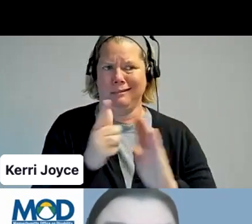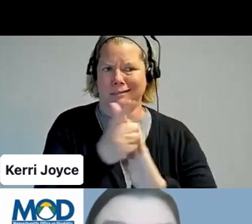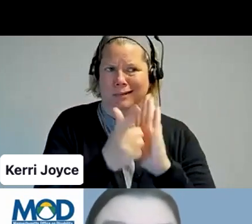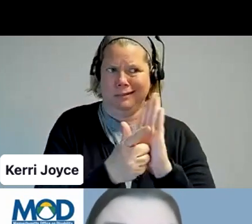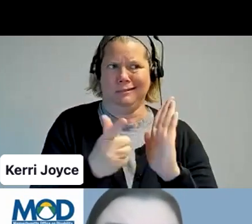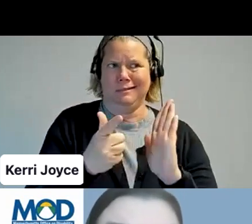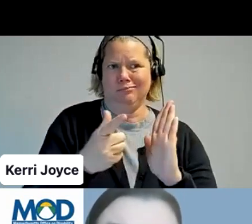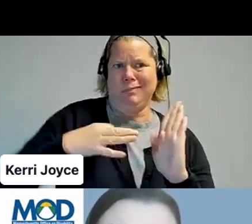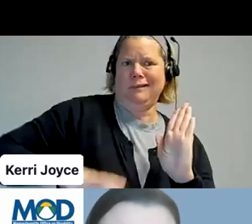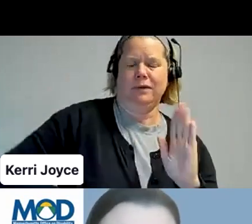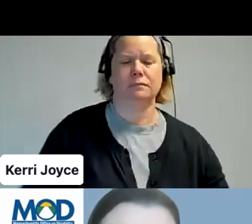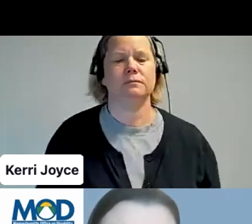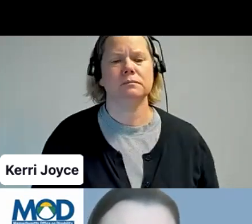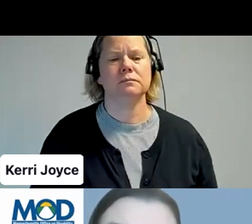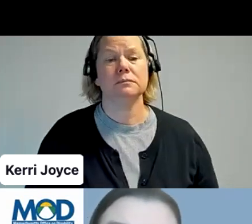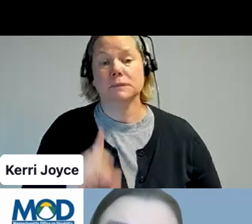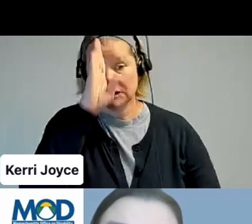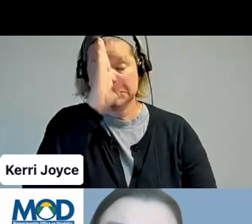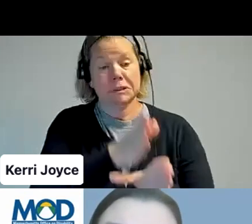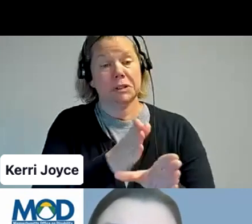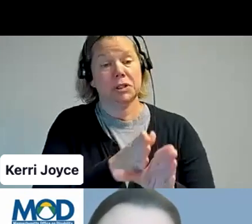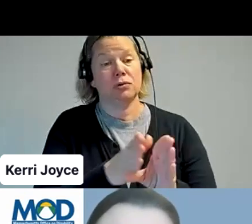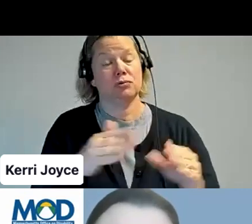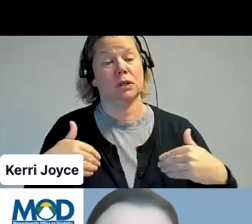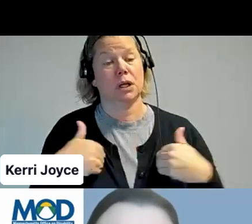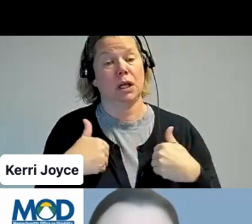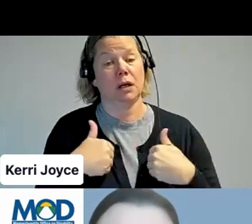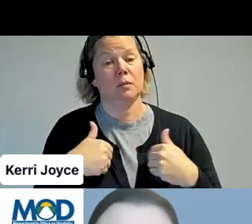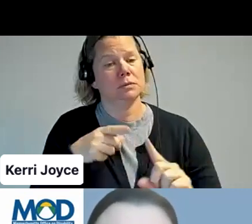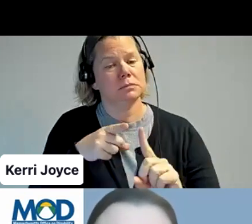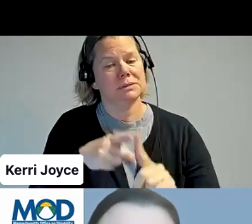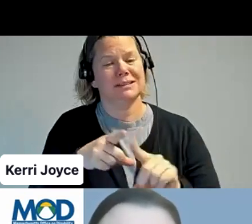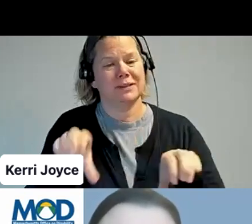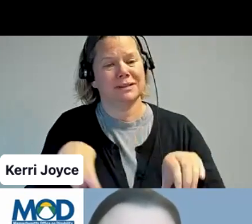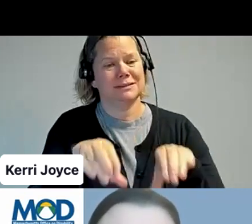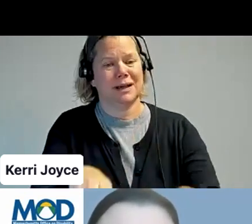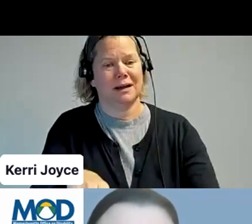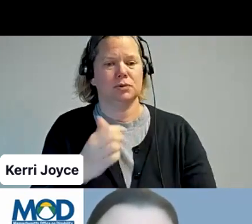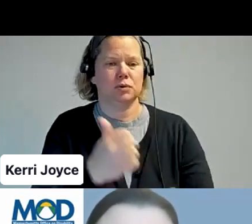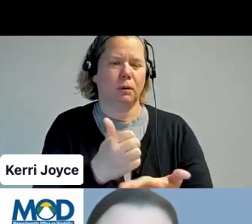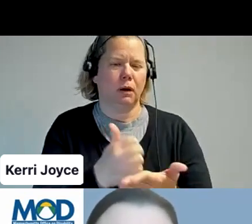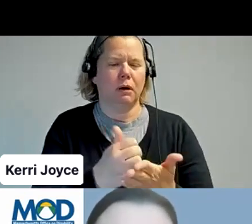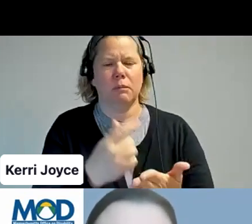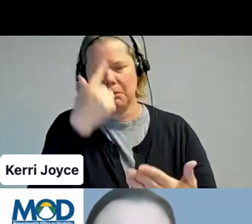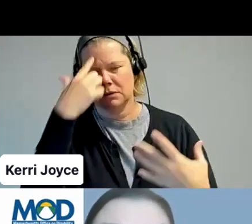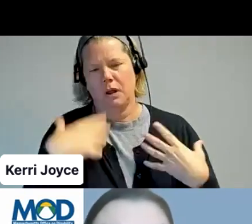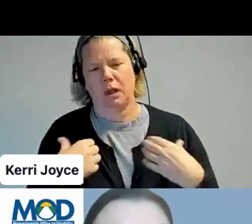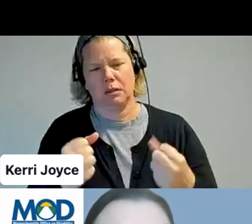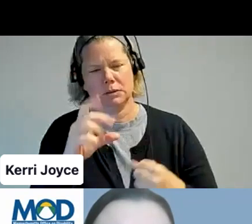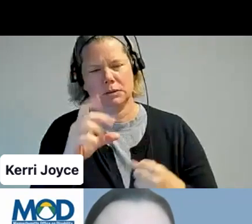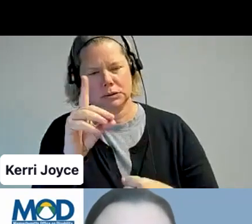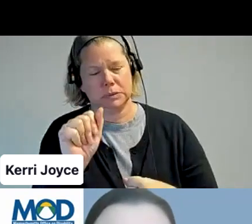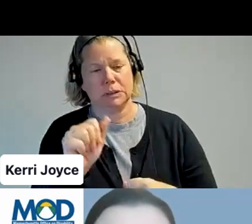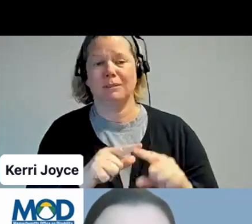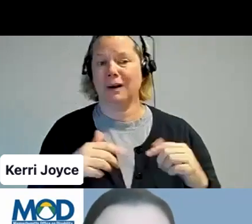Finally, I wanted to note there are psychiatric service animals that do specific tasks to mitigate symptoms of mental health disabilities, but an